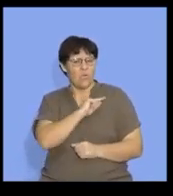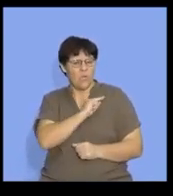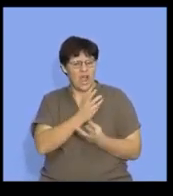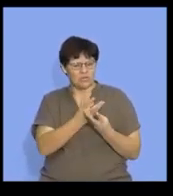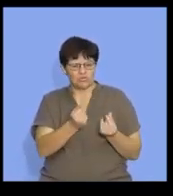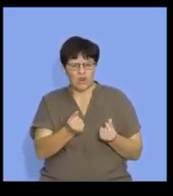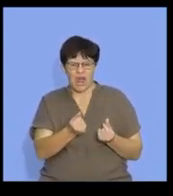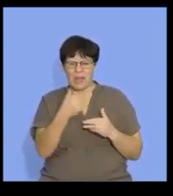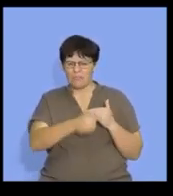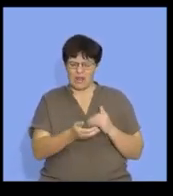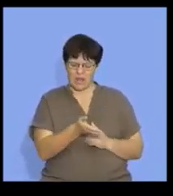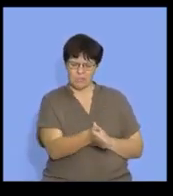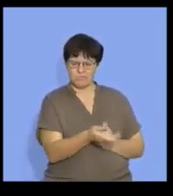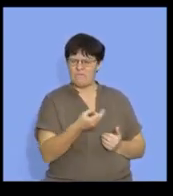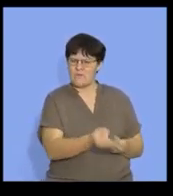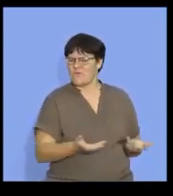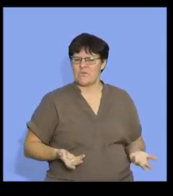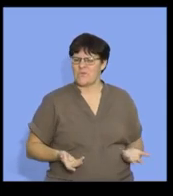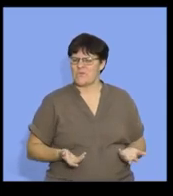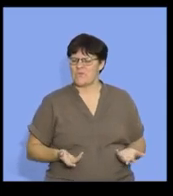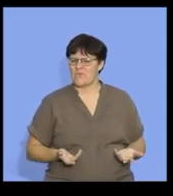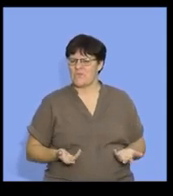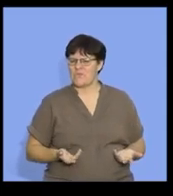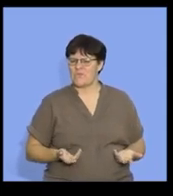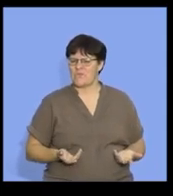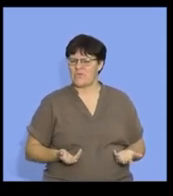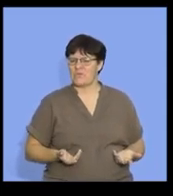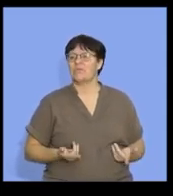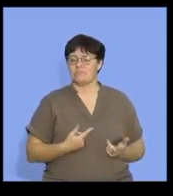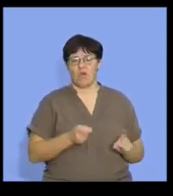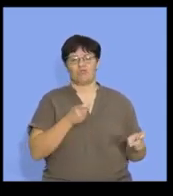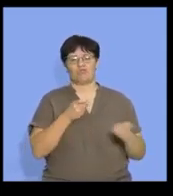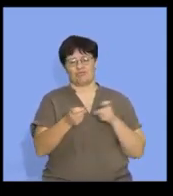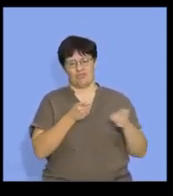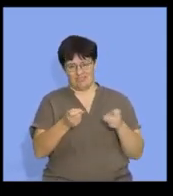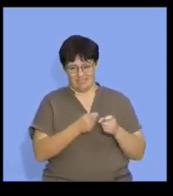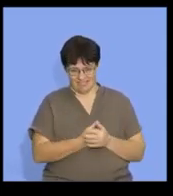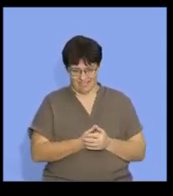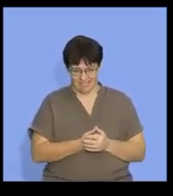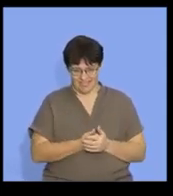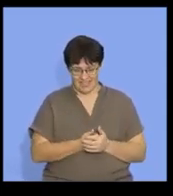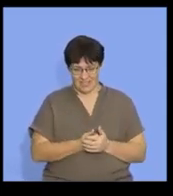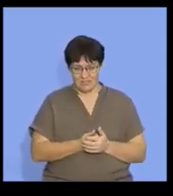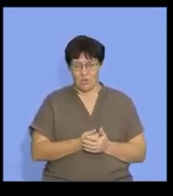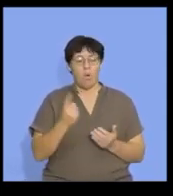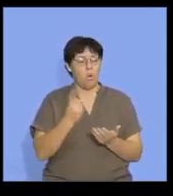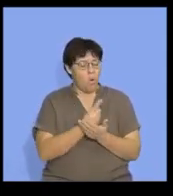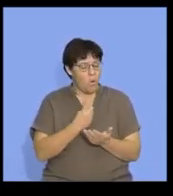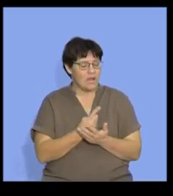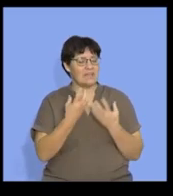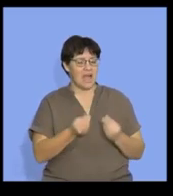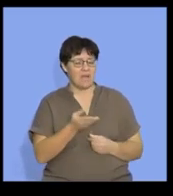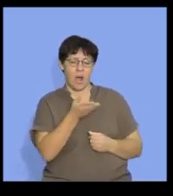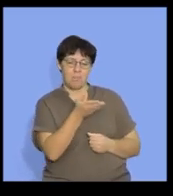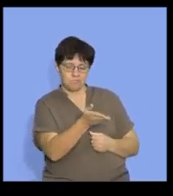bread included in the experiment? Guys, why? It's a control. That's why. We always got to make sure we